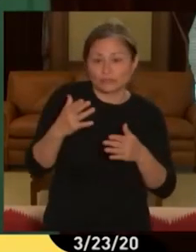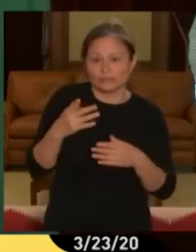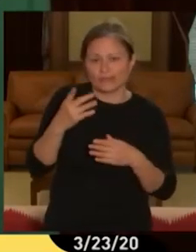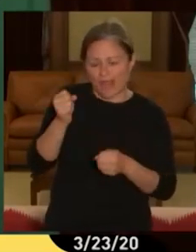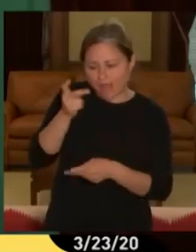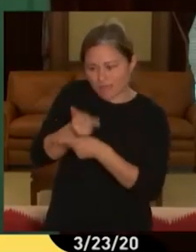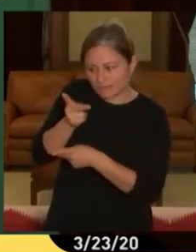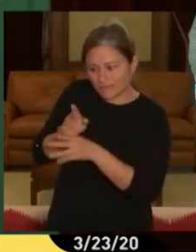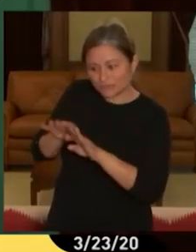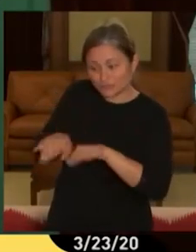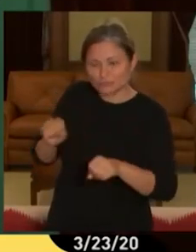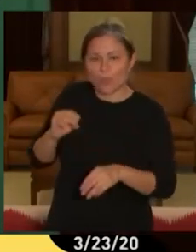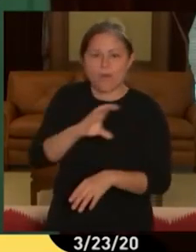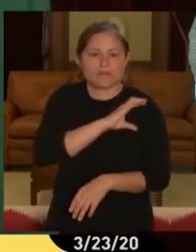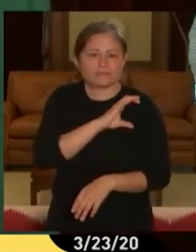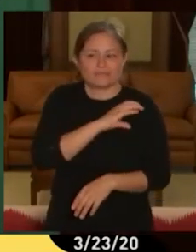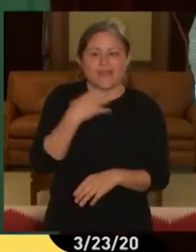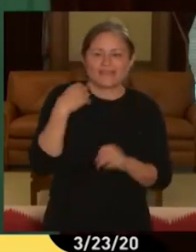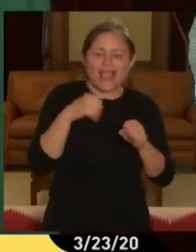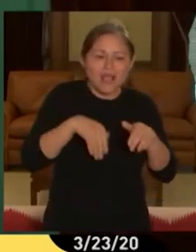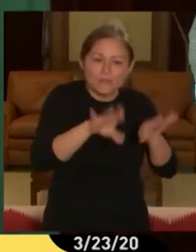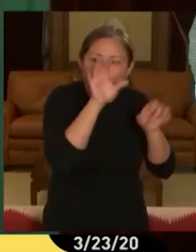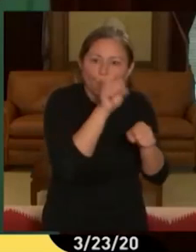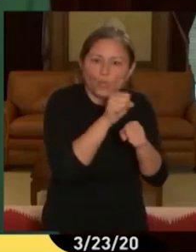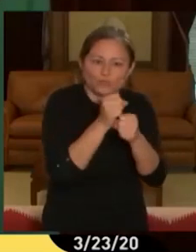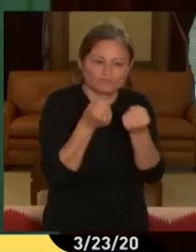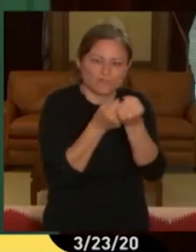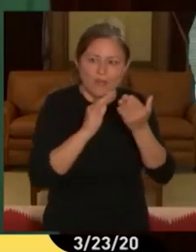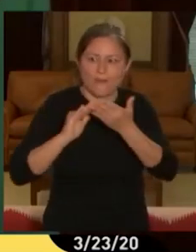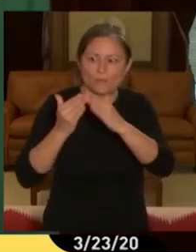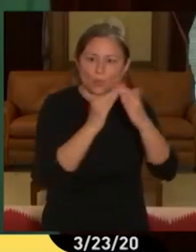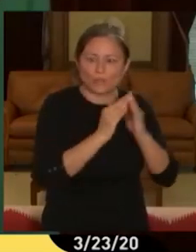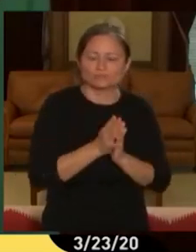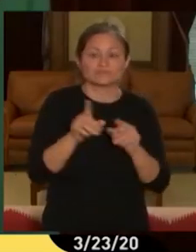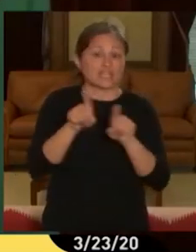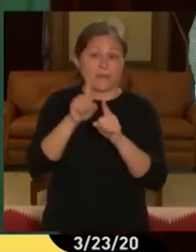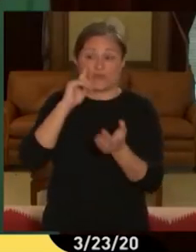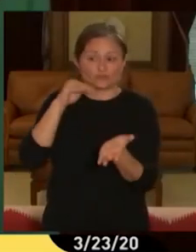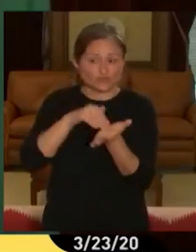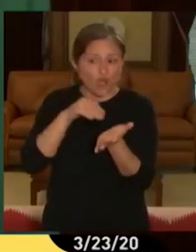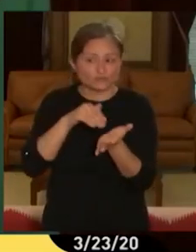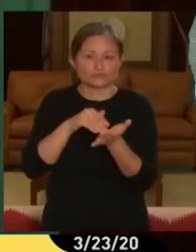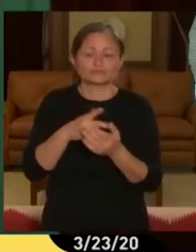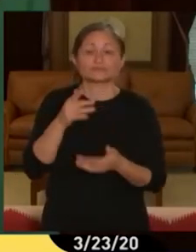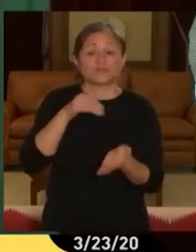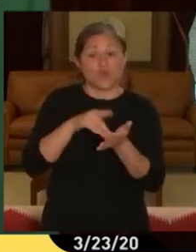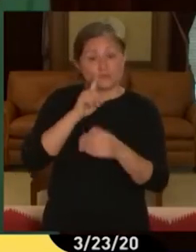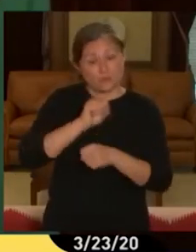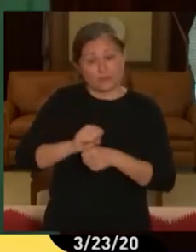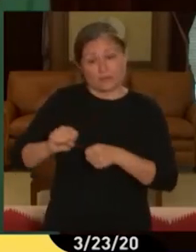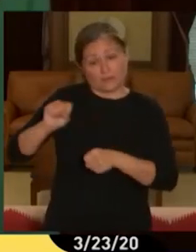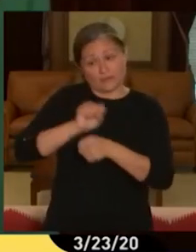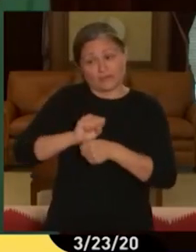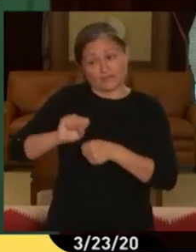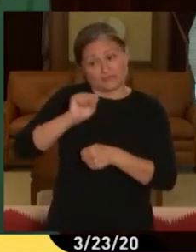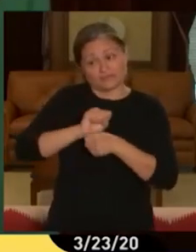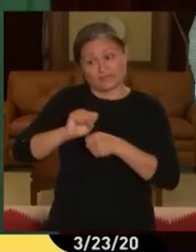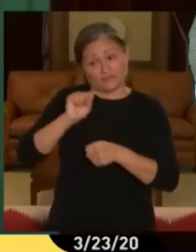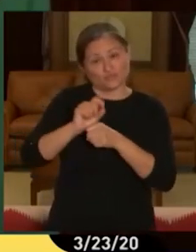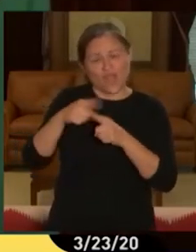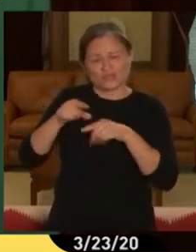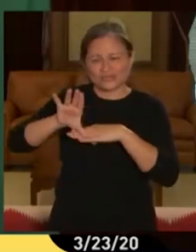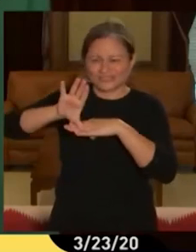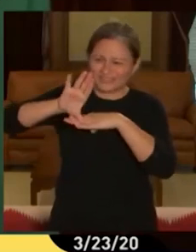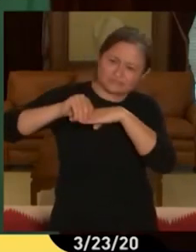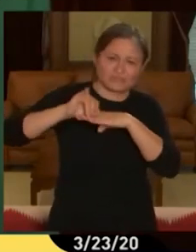enormous pressure on the front lines of this war against this virus. You know, these are the folks in some way are risking